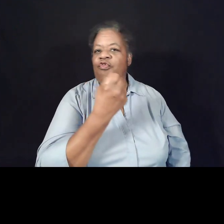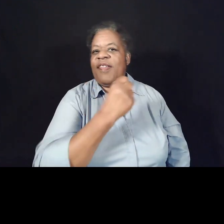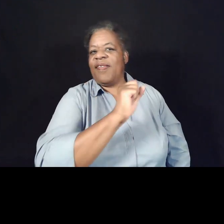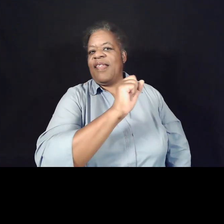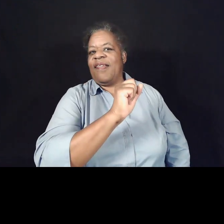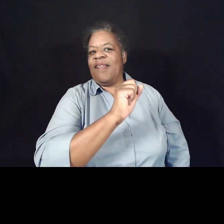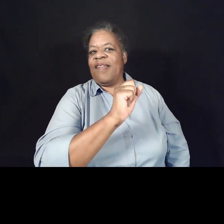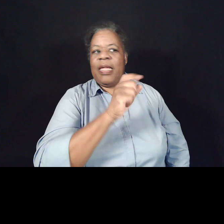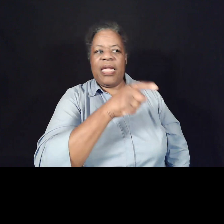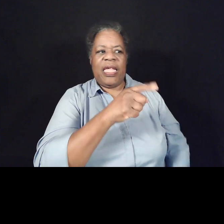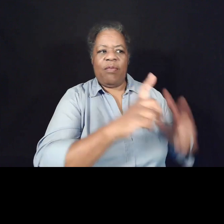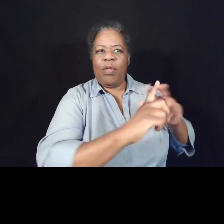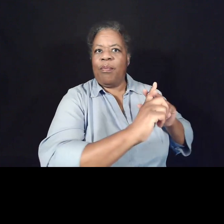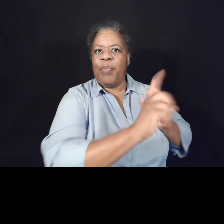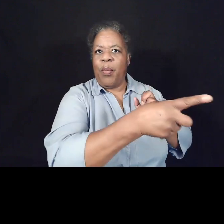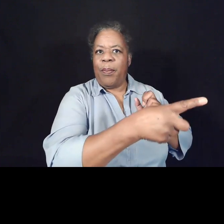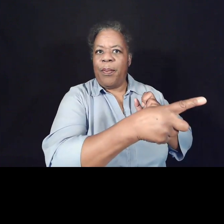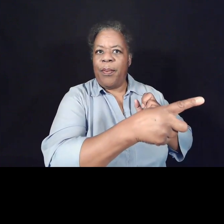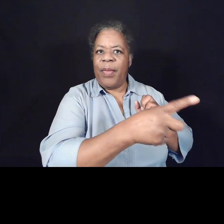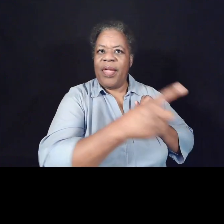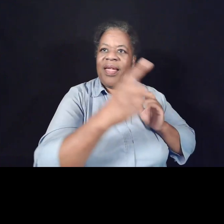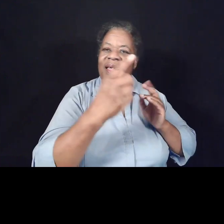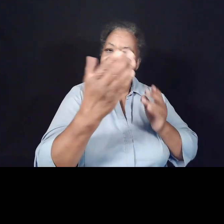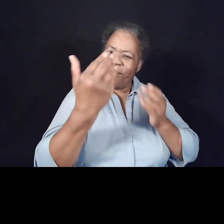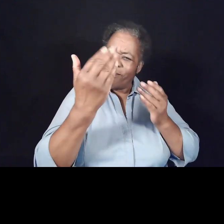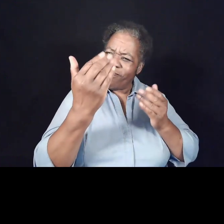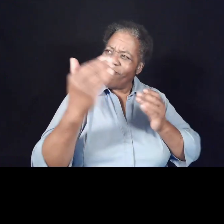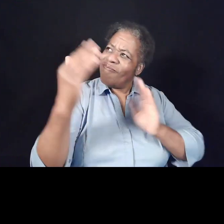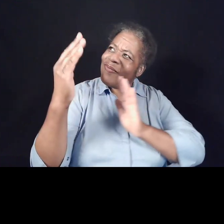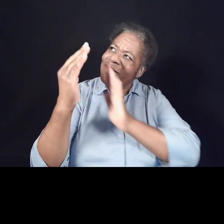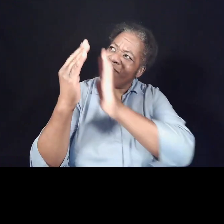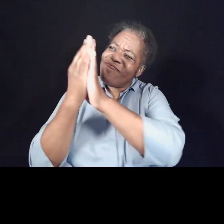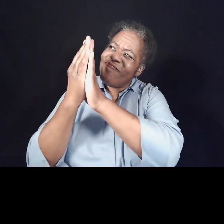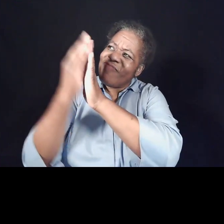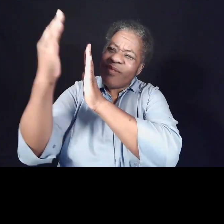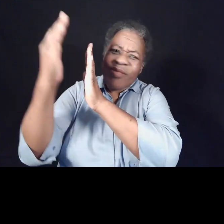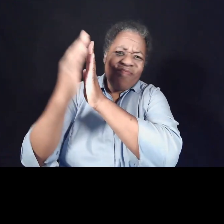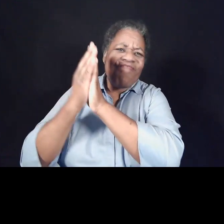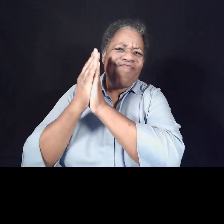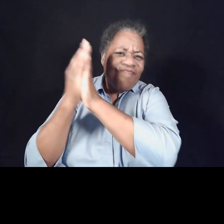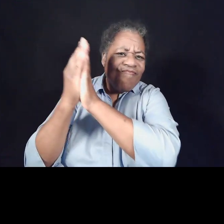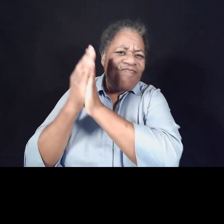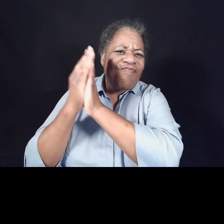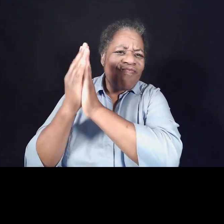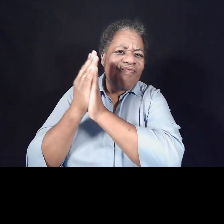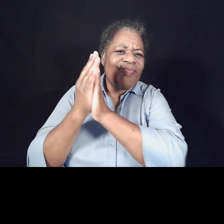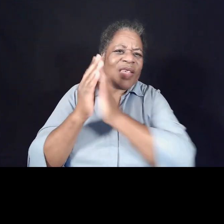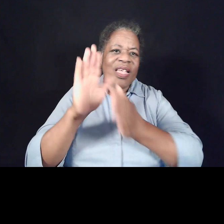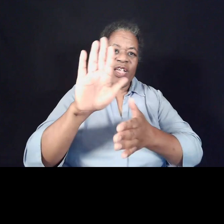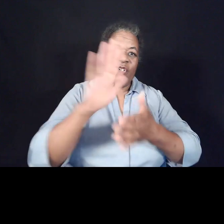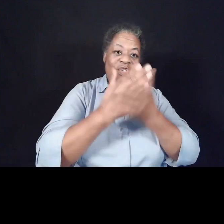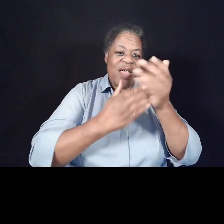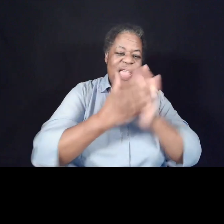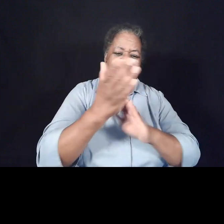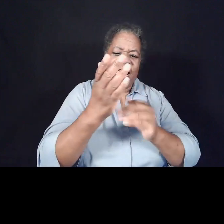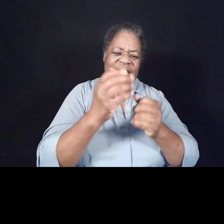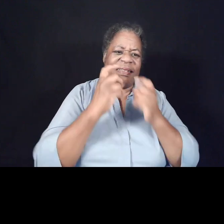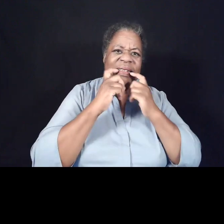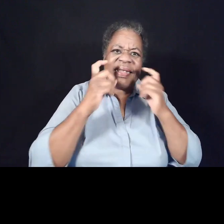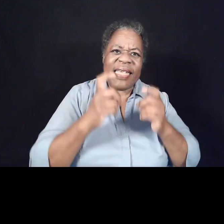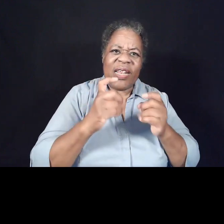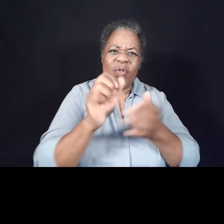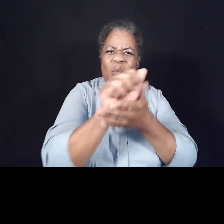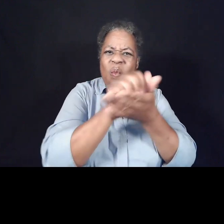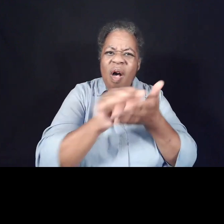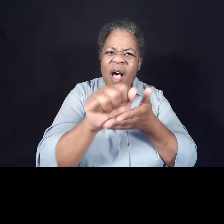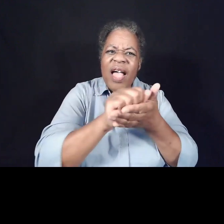from you. Come near to God, and he will come near to you. Wash your hands, you sinners, and purify your hearts,